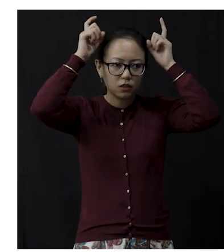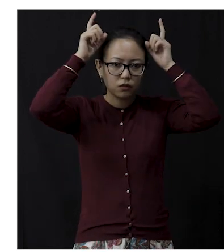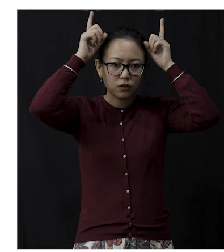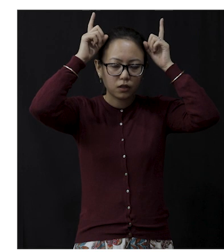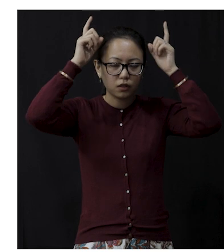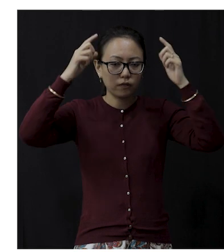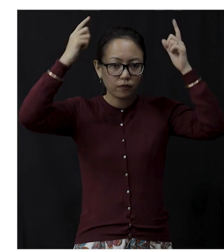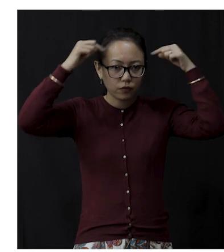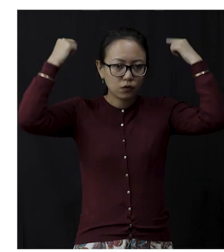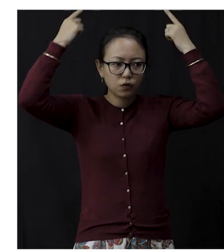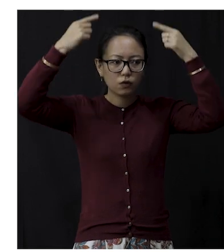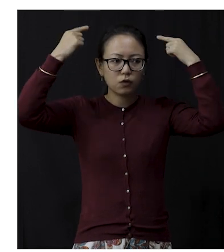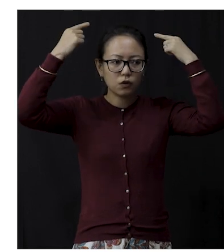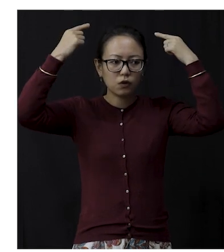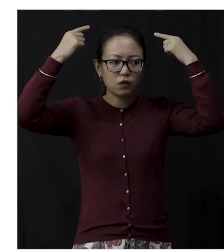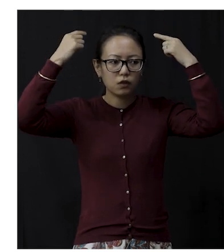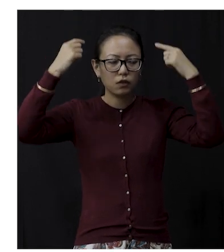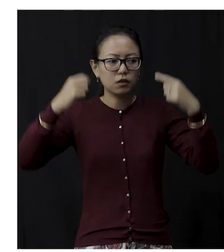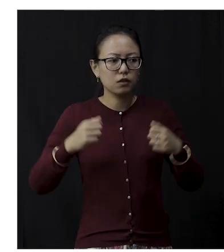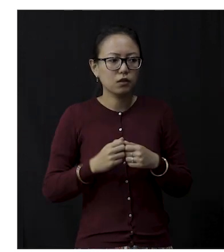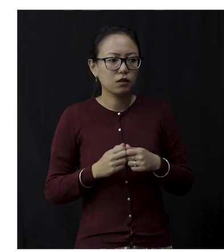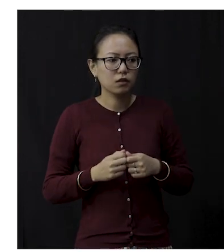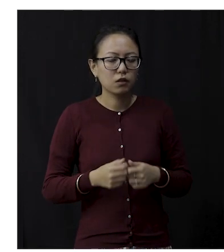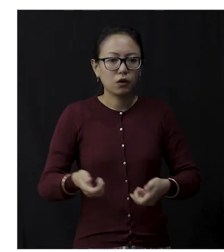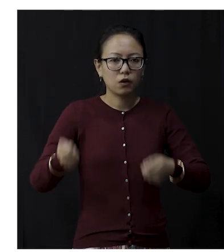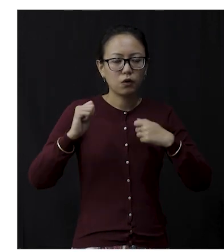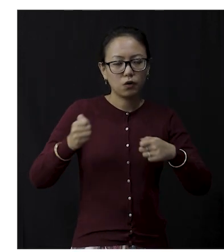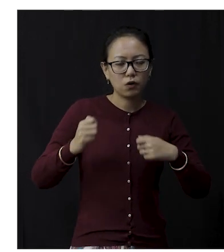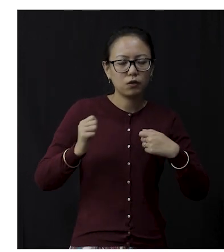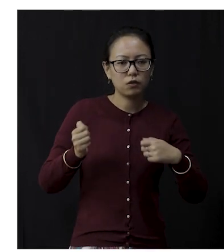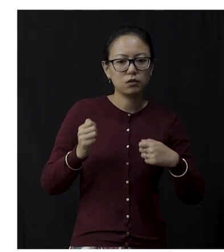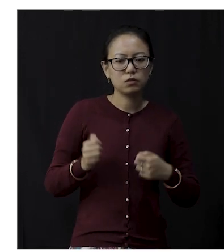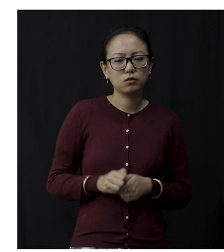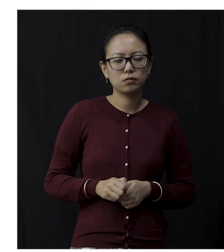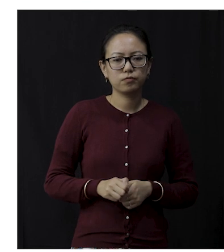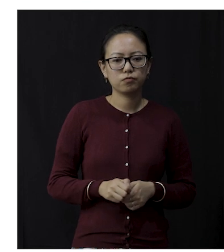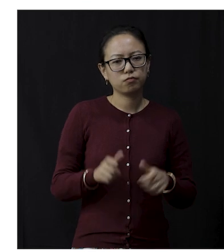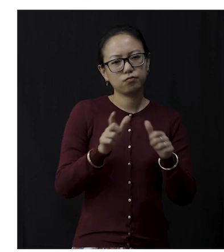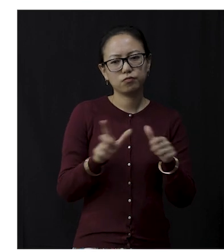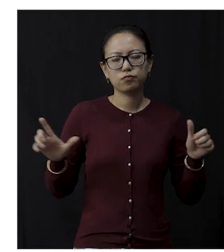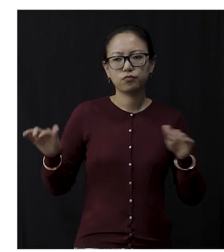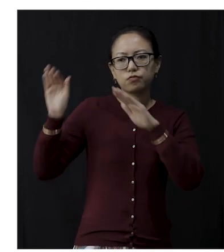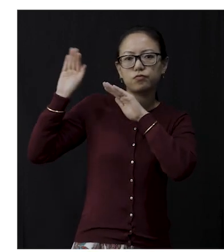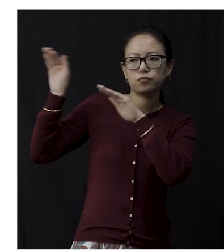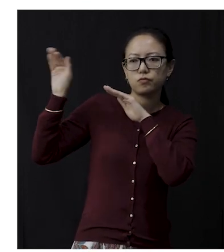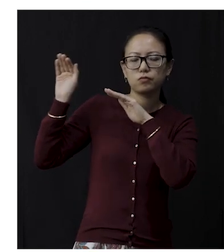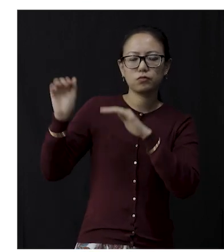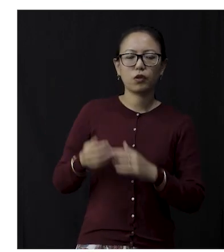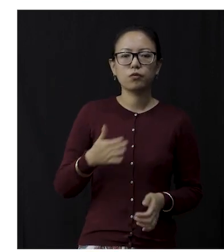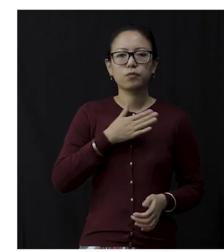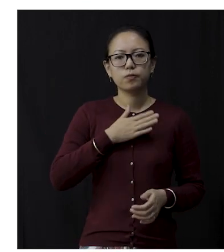see cow here, goat. They depend on plants. Okay?